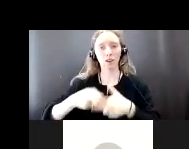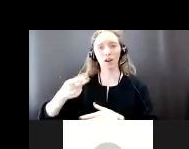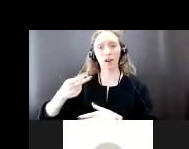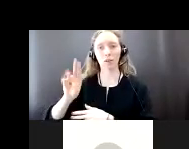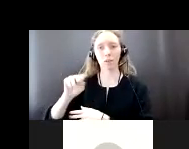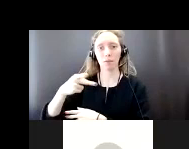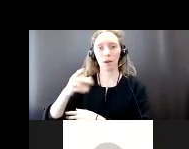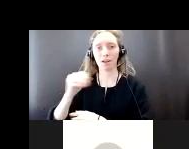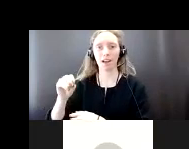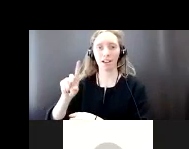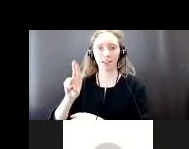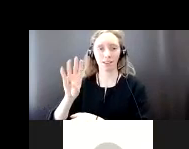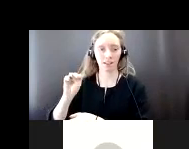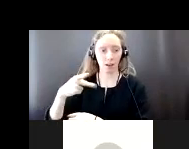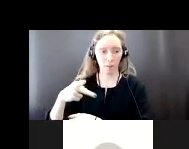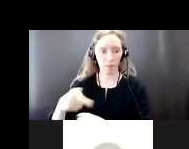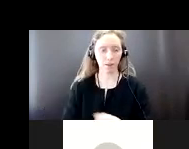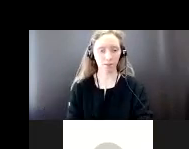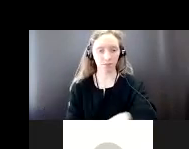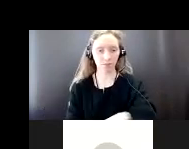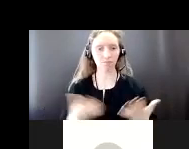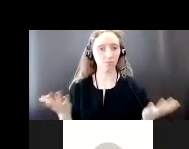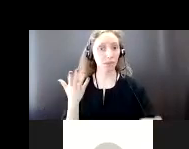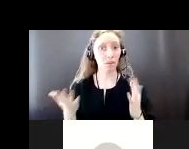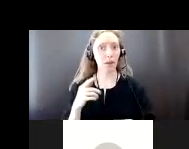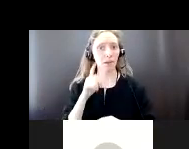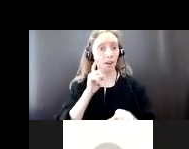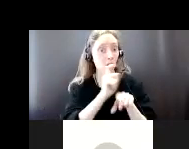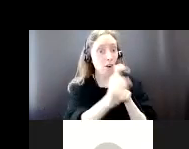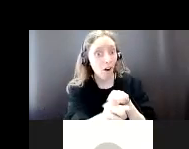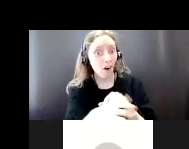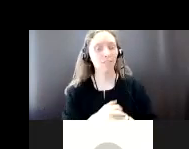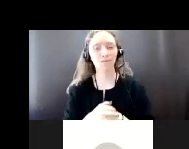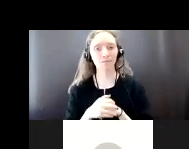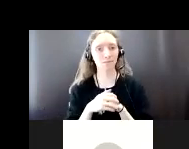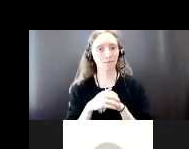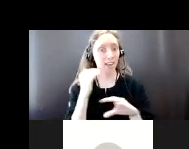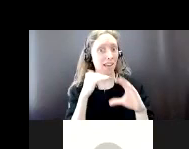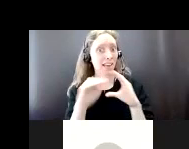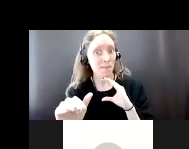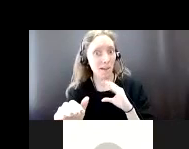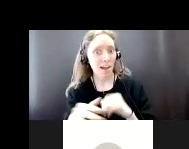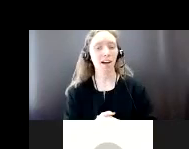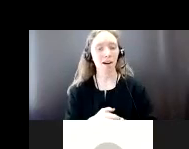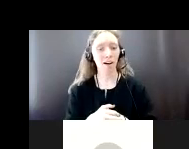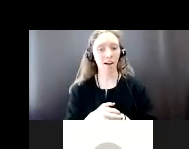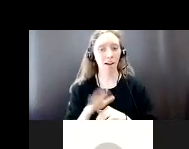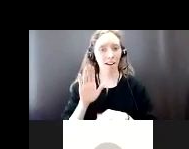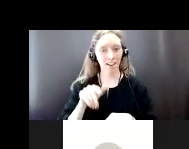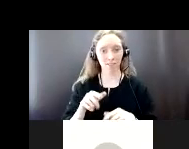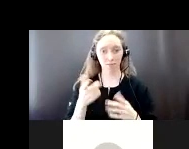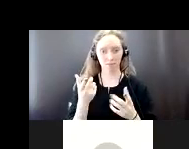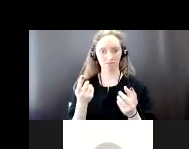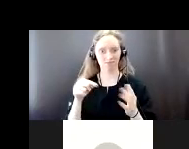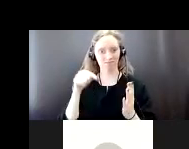call or an email offering you a wonderful opportunity in some kind of a stock. And